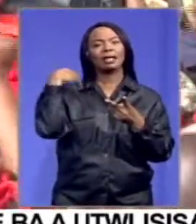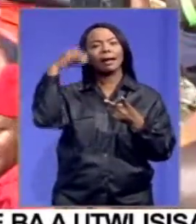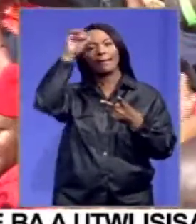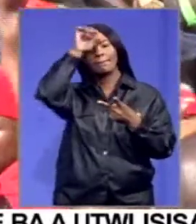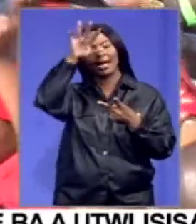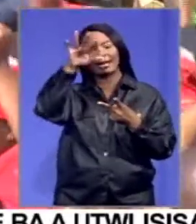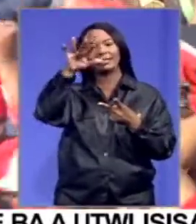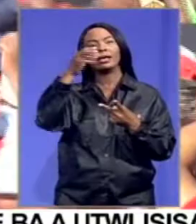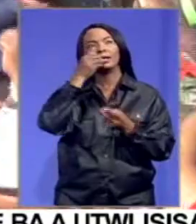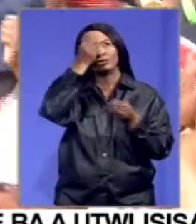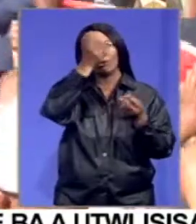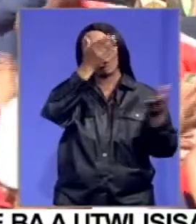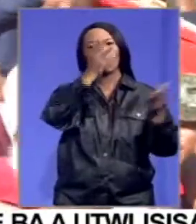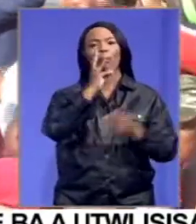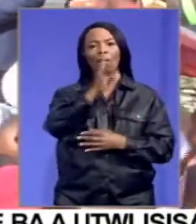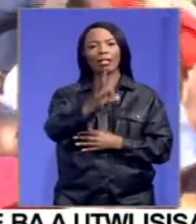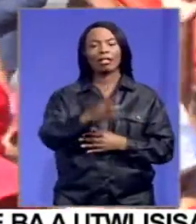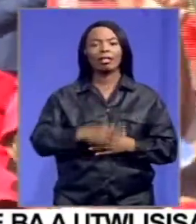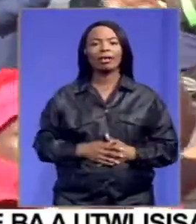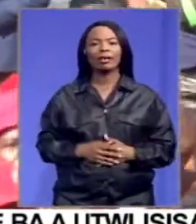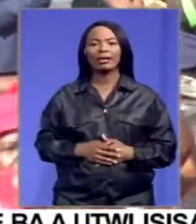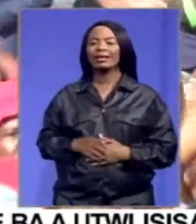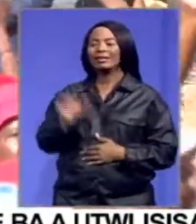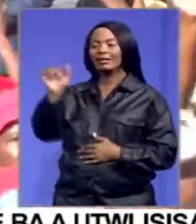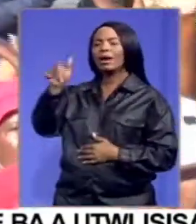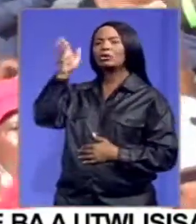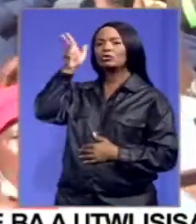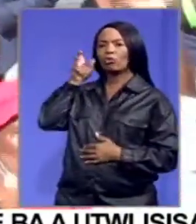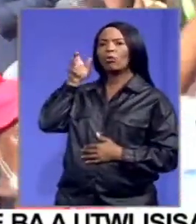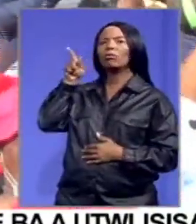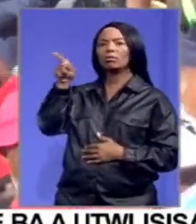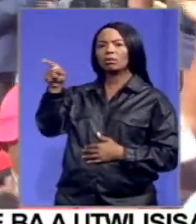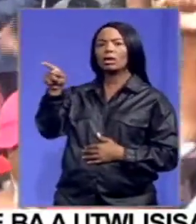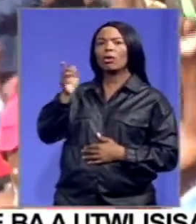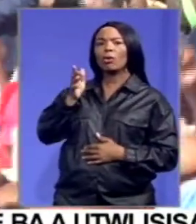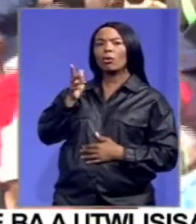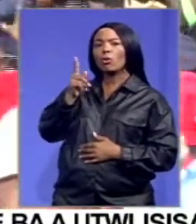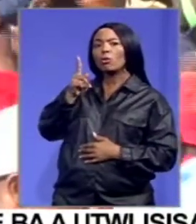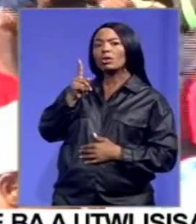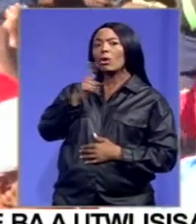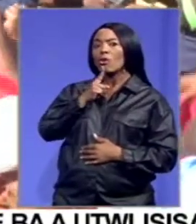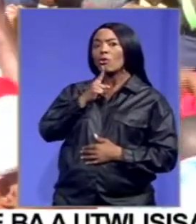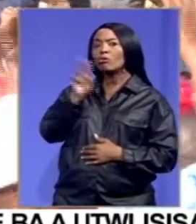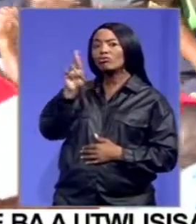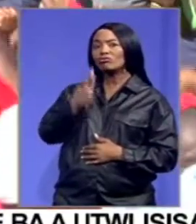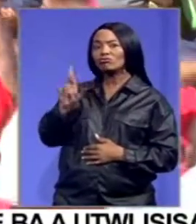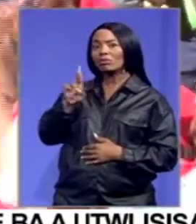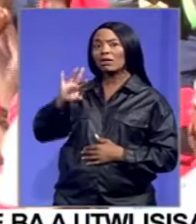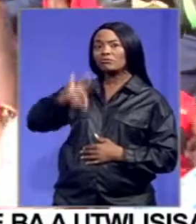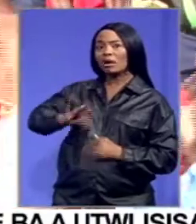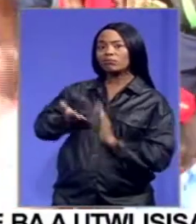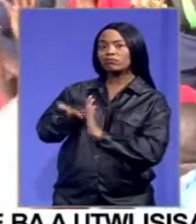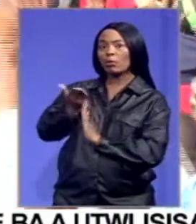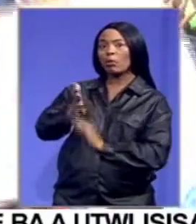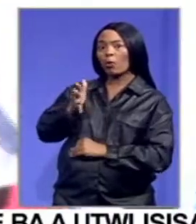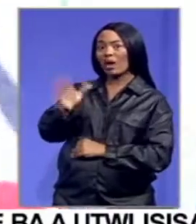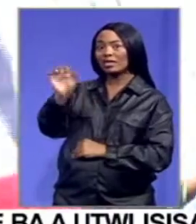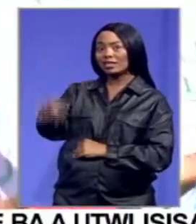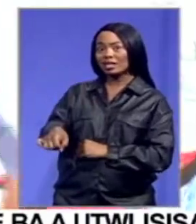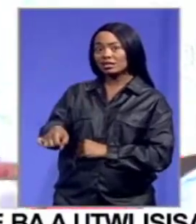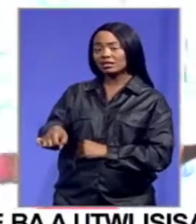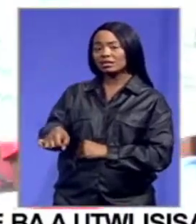Mamelang, you want your R1,000. Akere go jwalo. You want